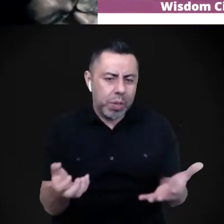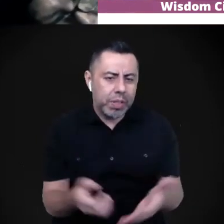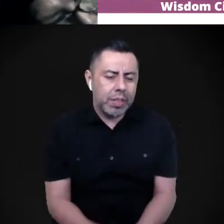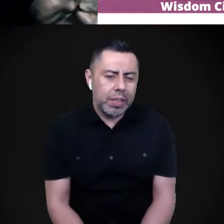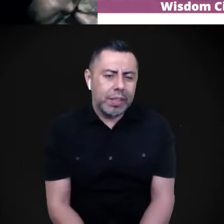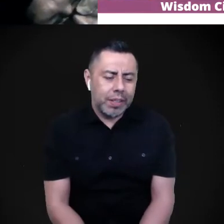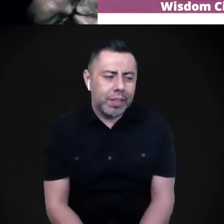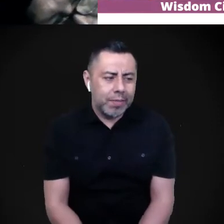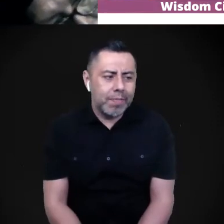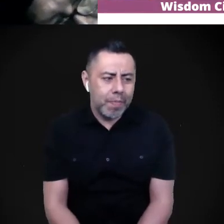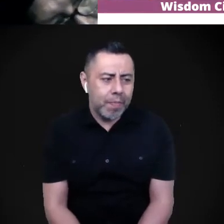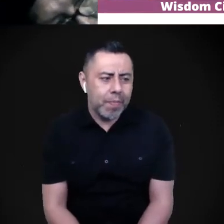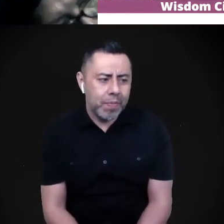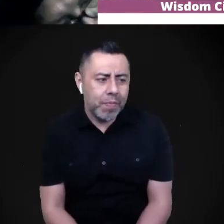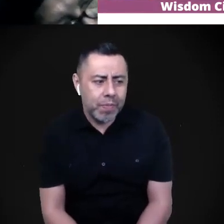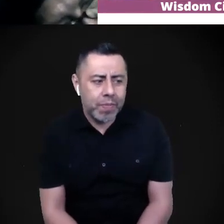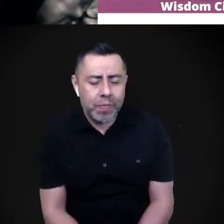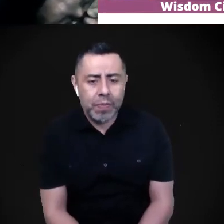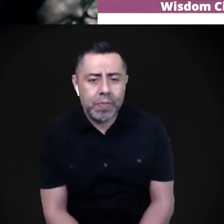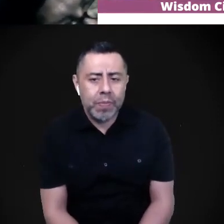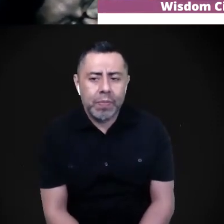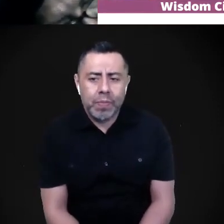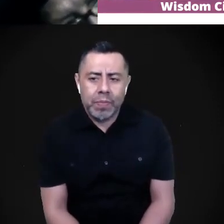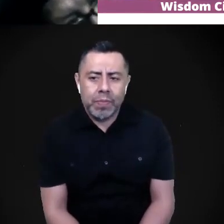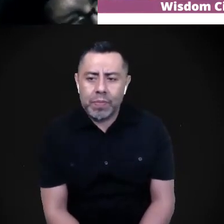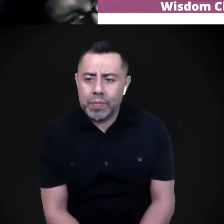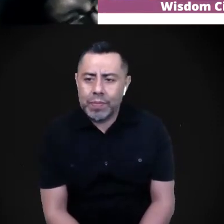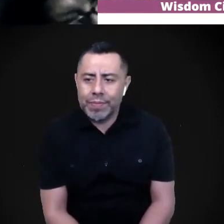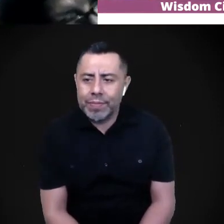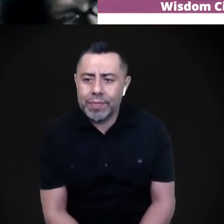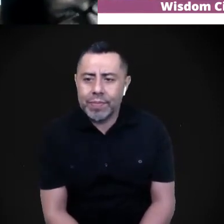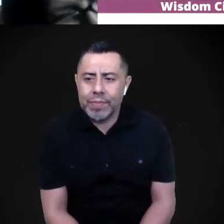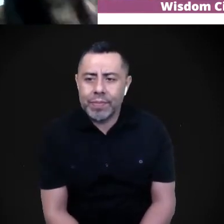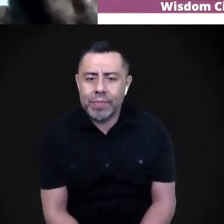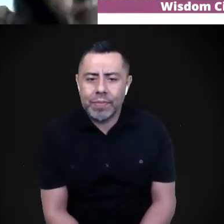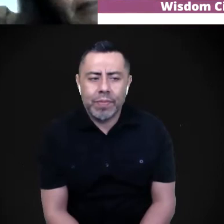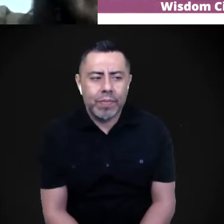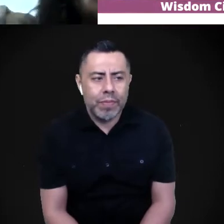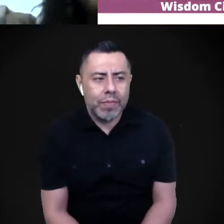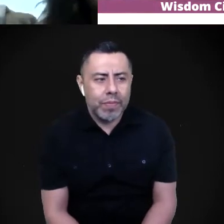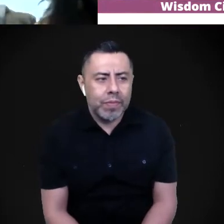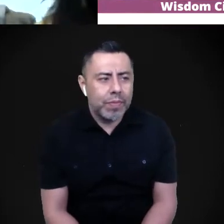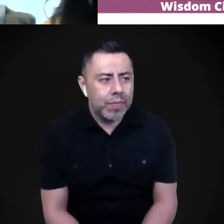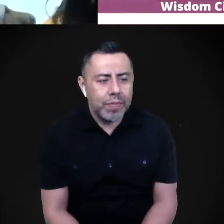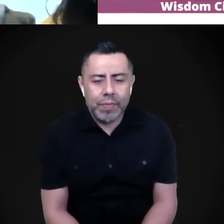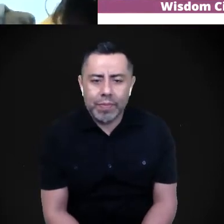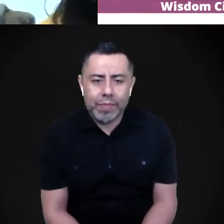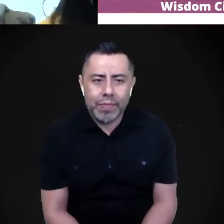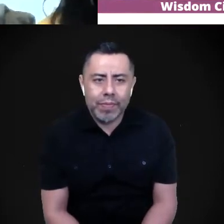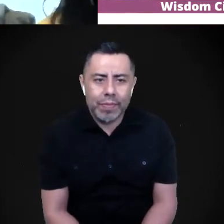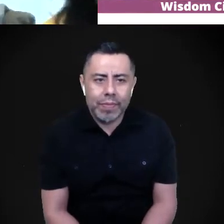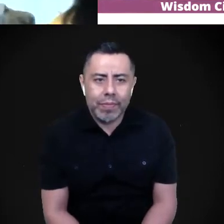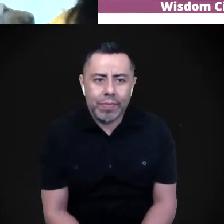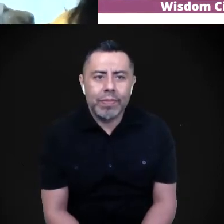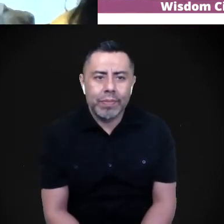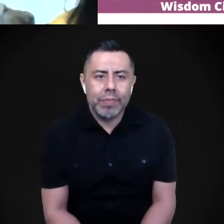die days, eh? Do bata hayata. At all, Ben, he cut the iliata.